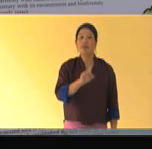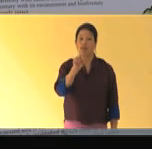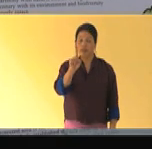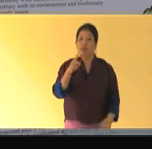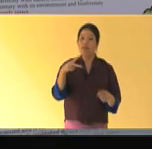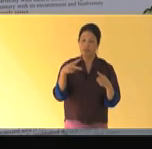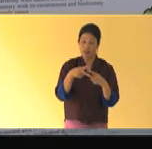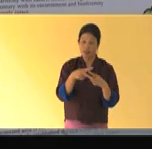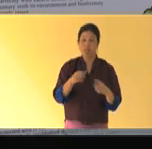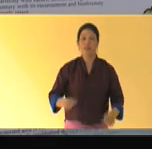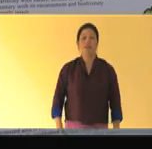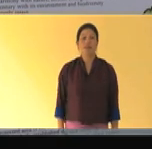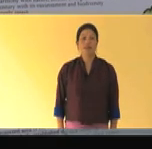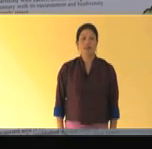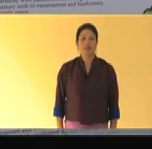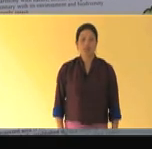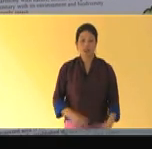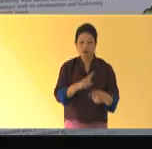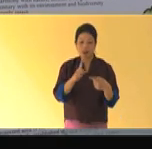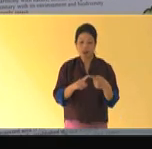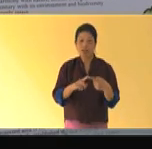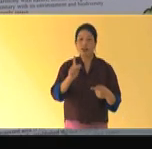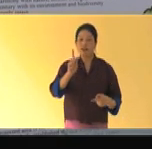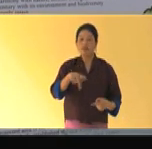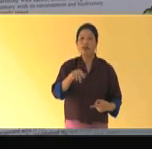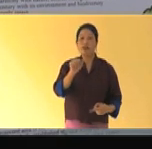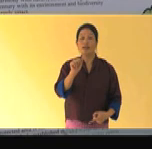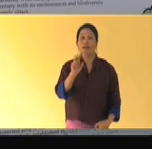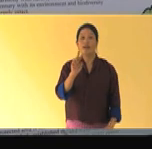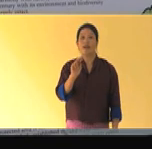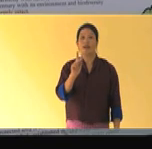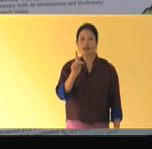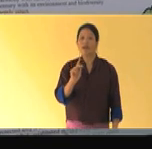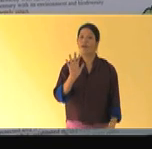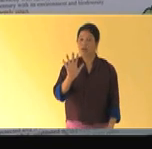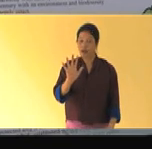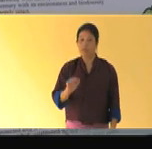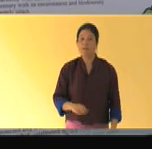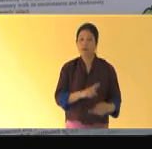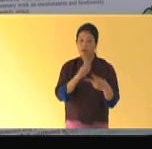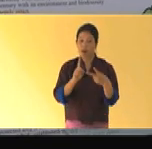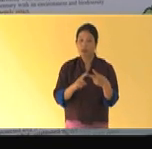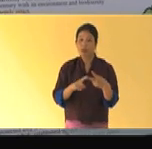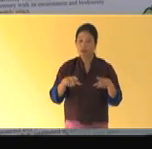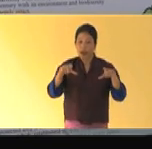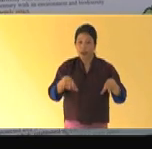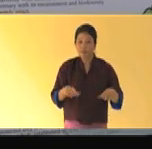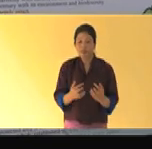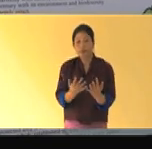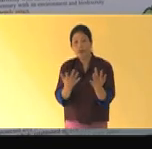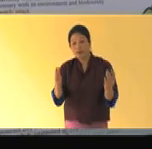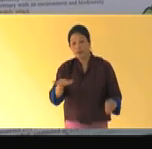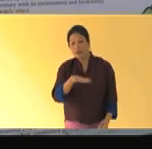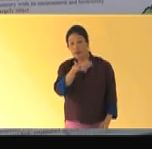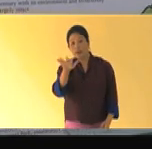country is under protected area, which includes 5 national parks and 4 wildlife sanctuaries, and also 7 biological corridors.